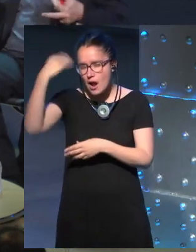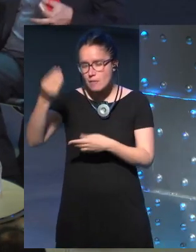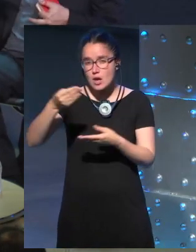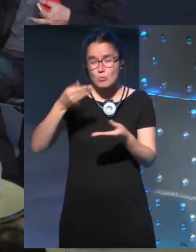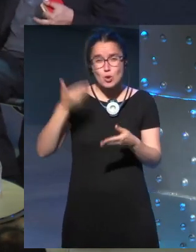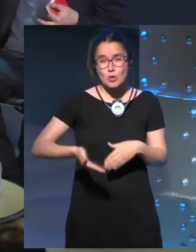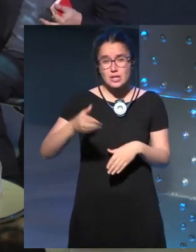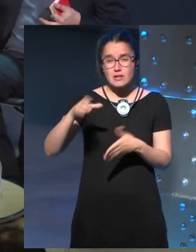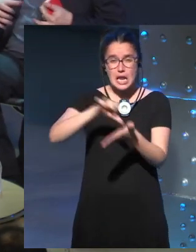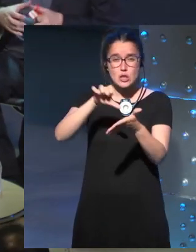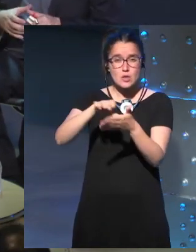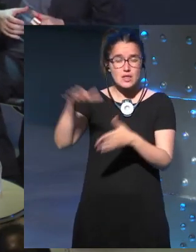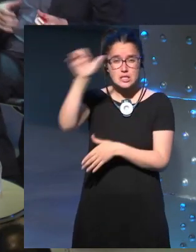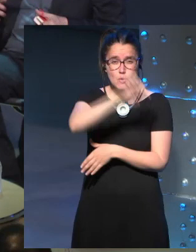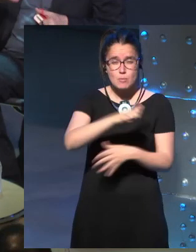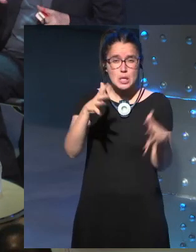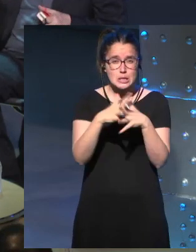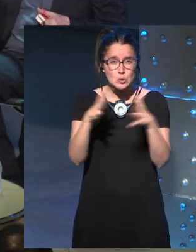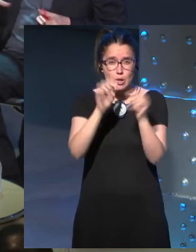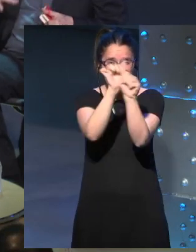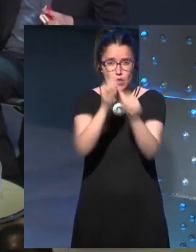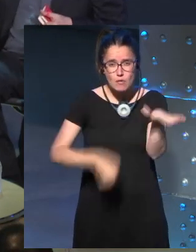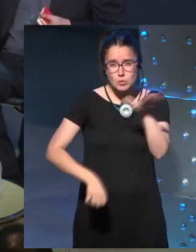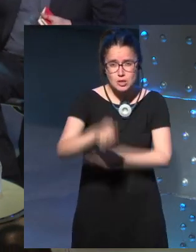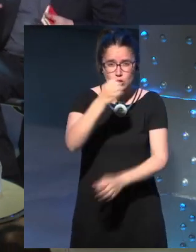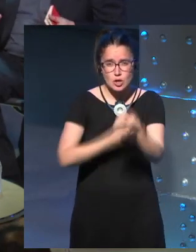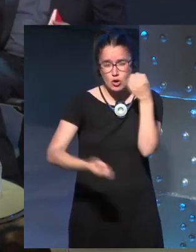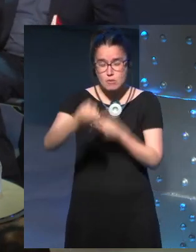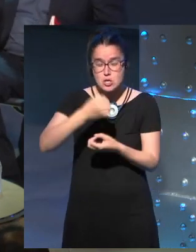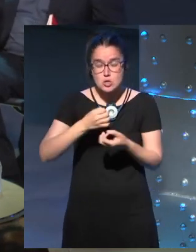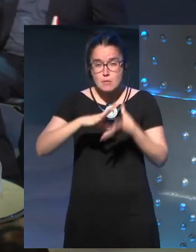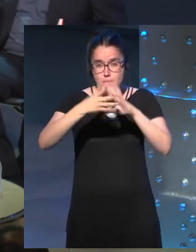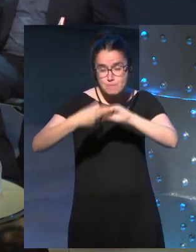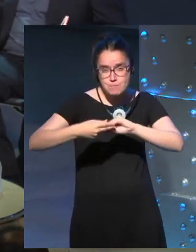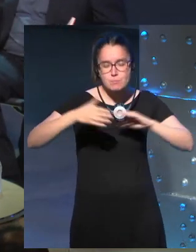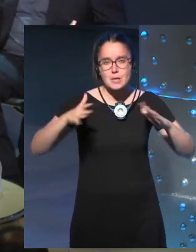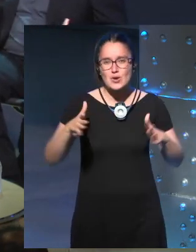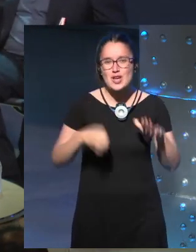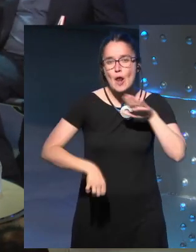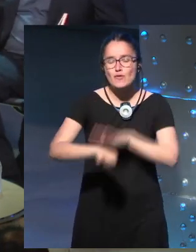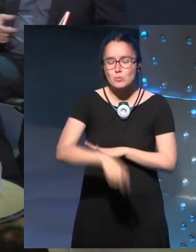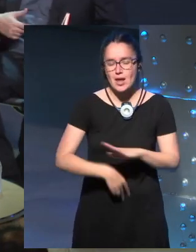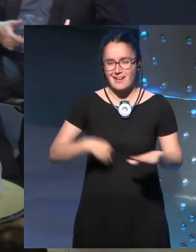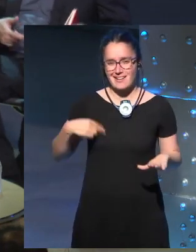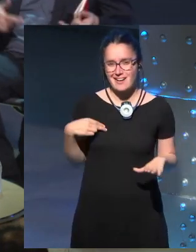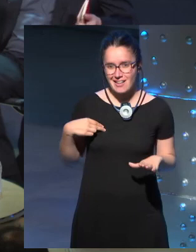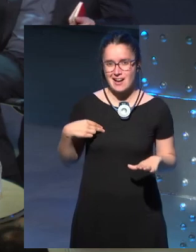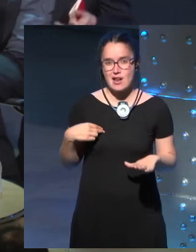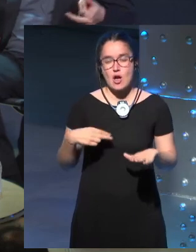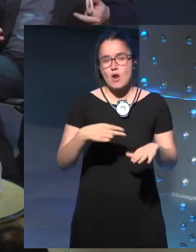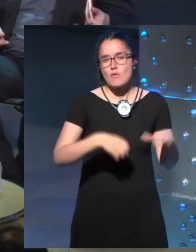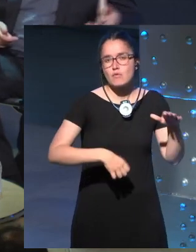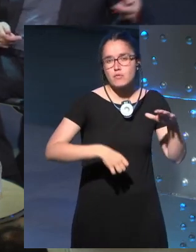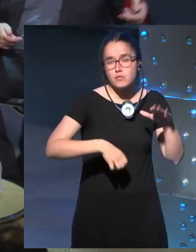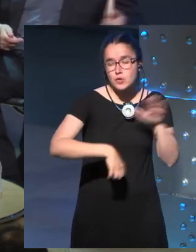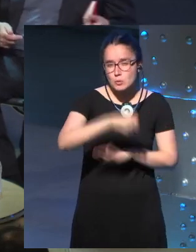Qatar. It will be very important that big cities in Europe structure their football models and economic models. But what about